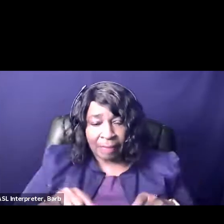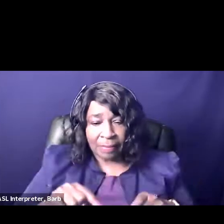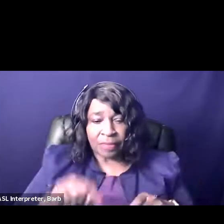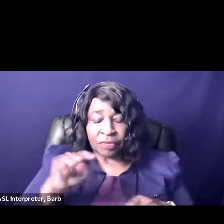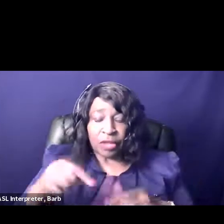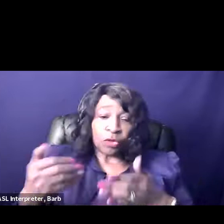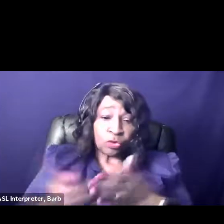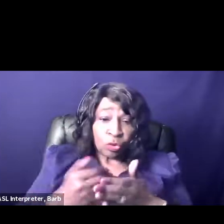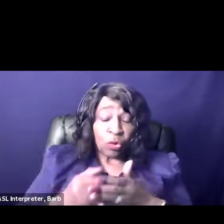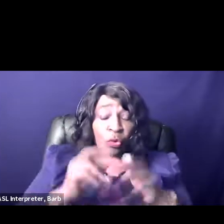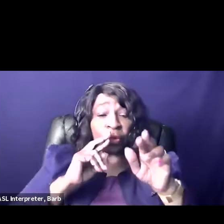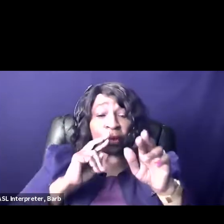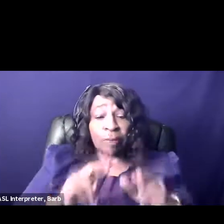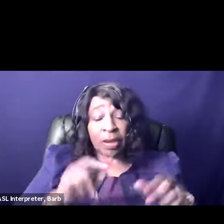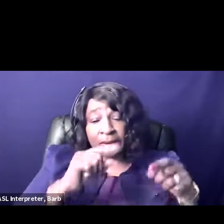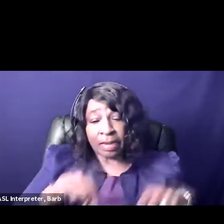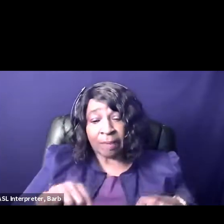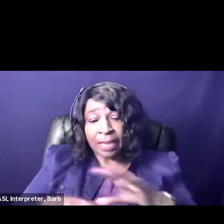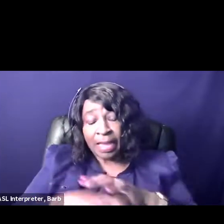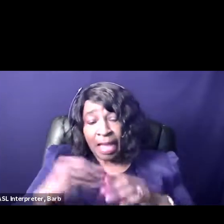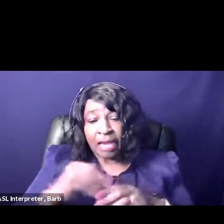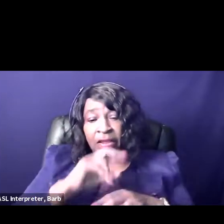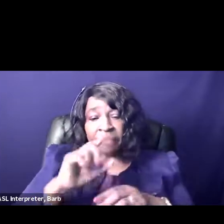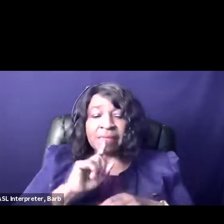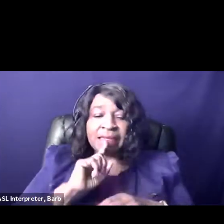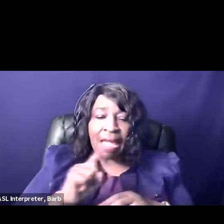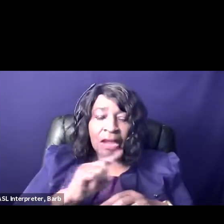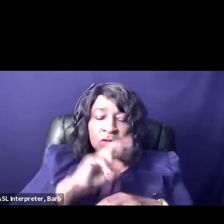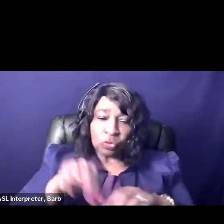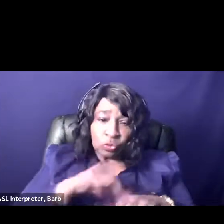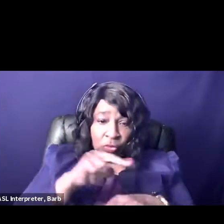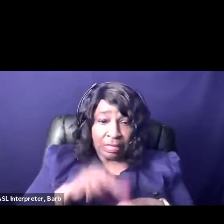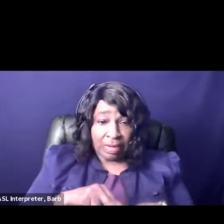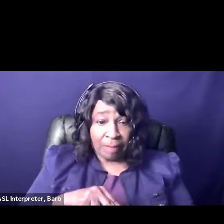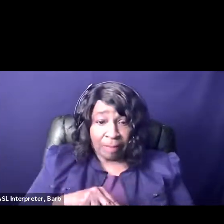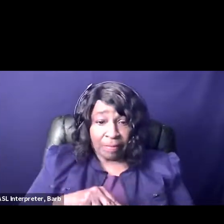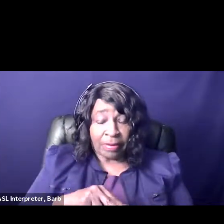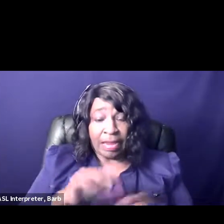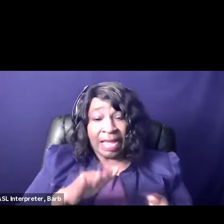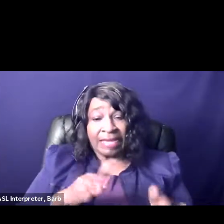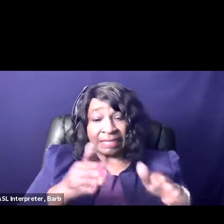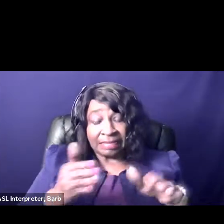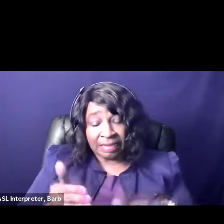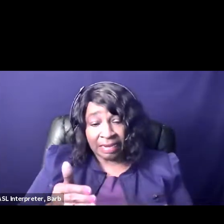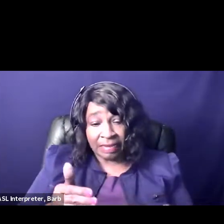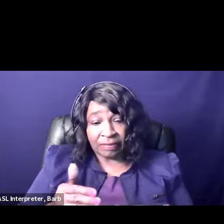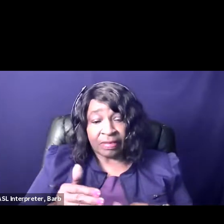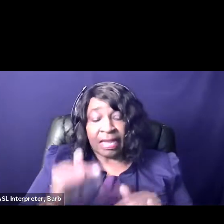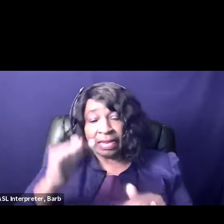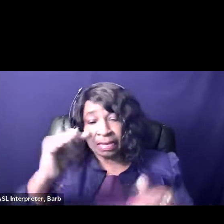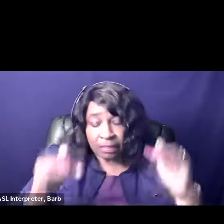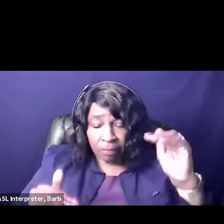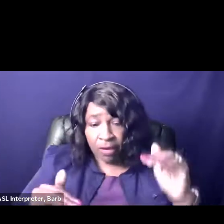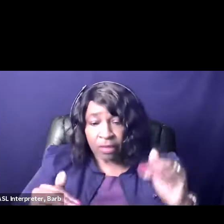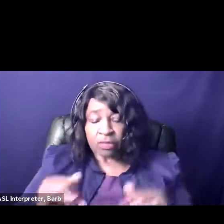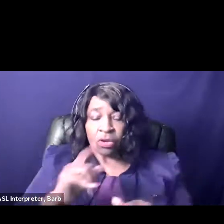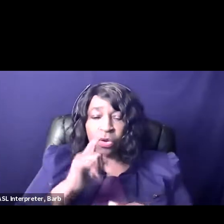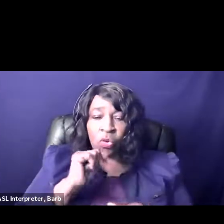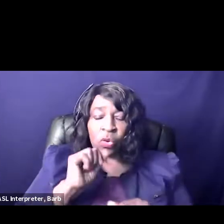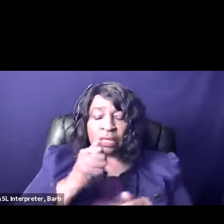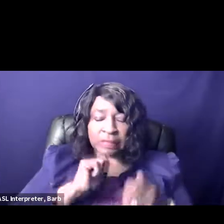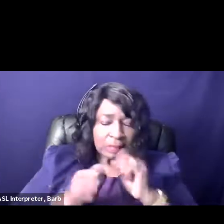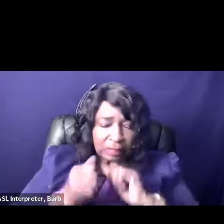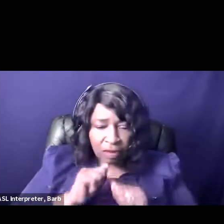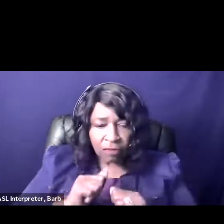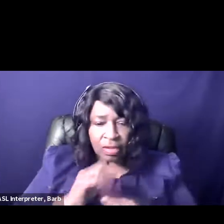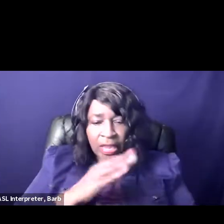out about the actual number of deaths and the disparities in who suffered and who had